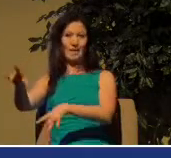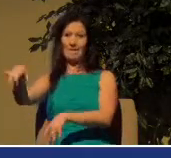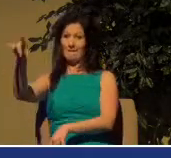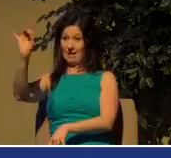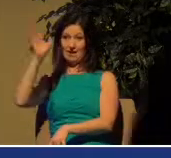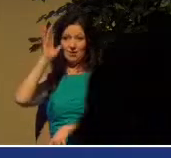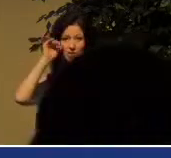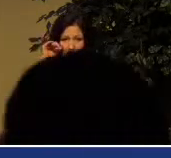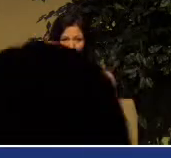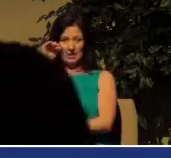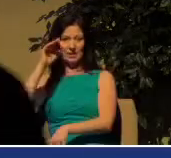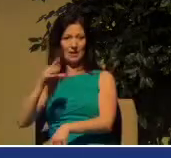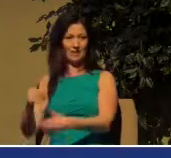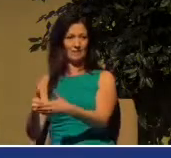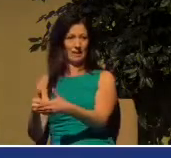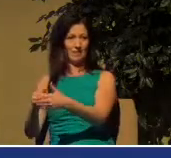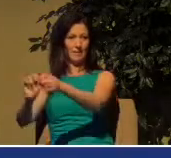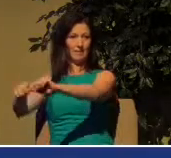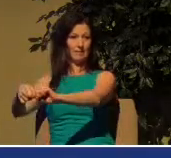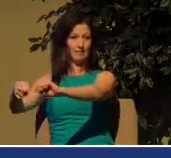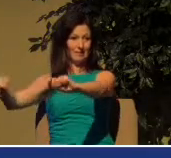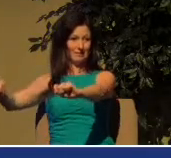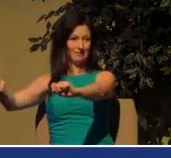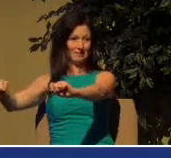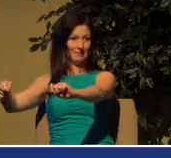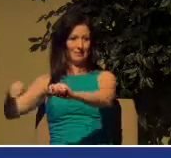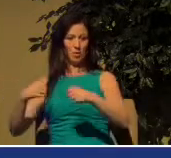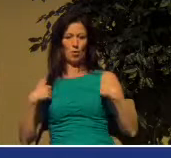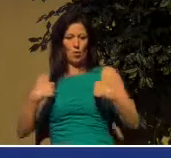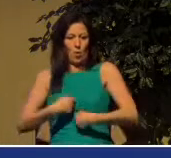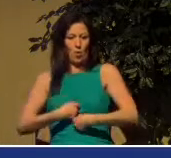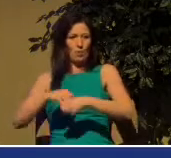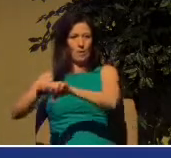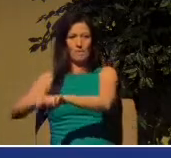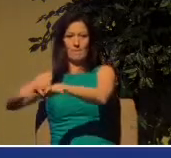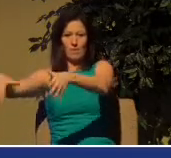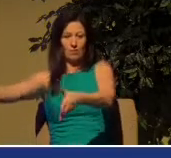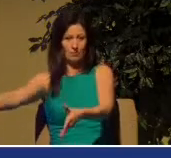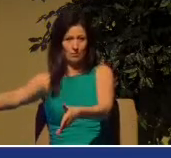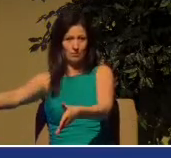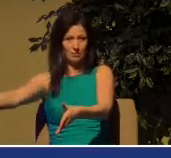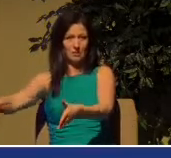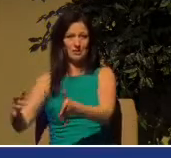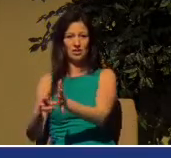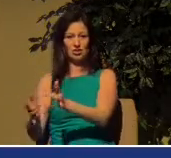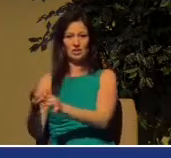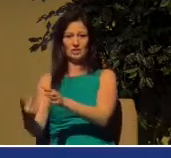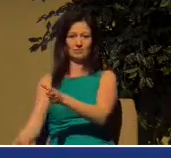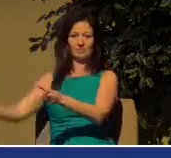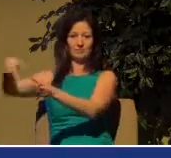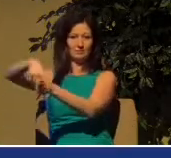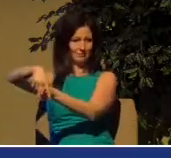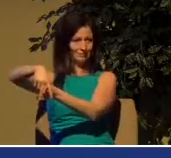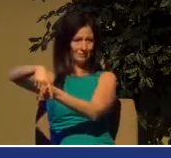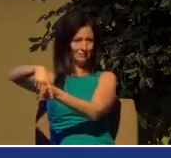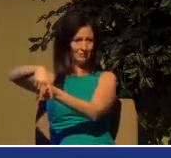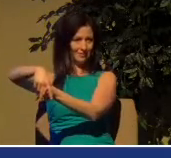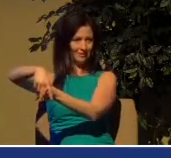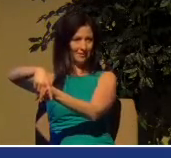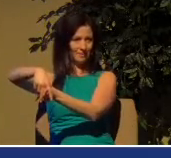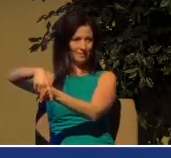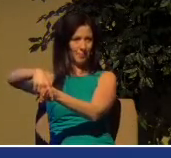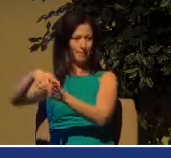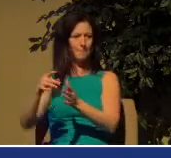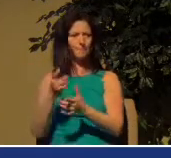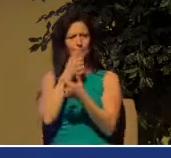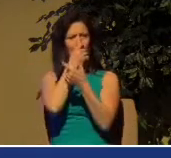colt, placed their cloaks on them, and Jesus sat on them. It's very interesting. The church